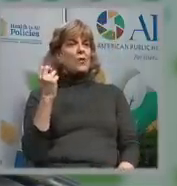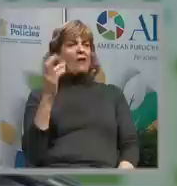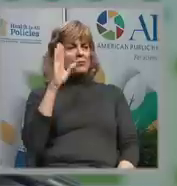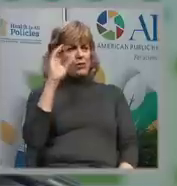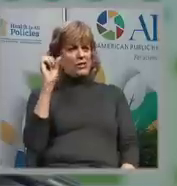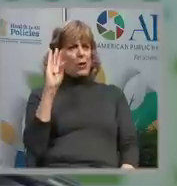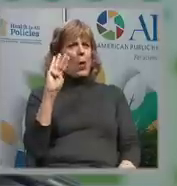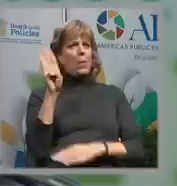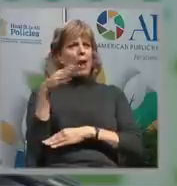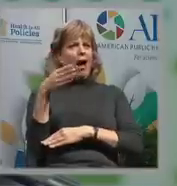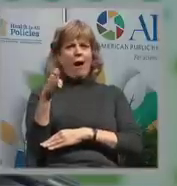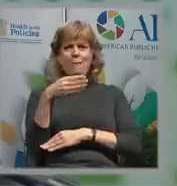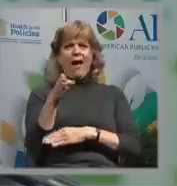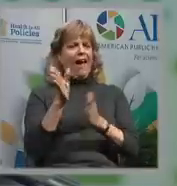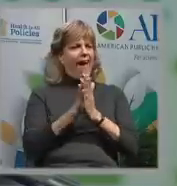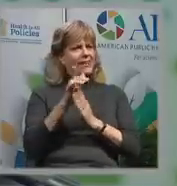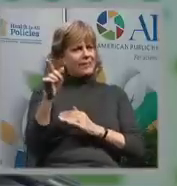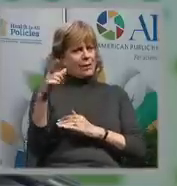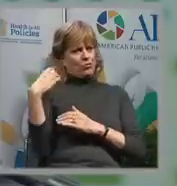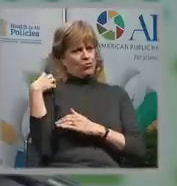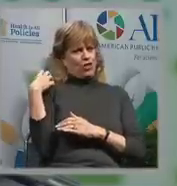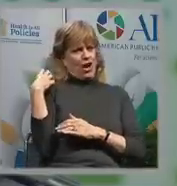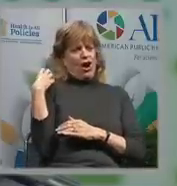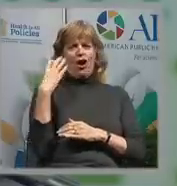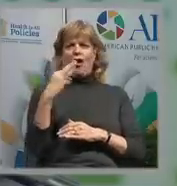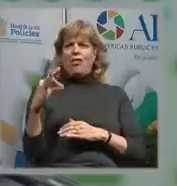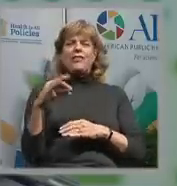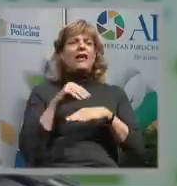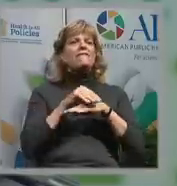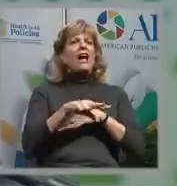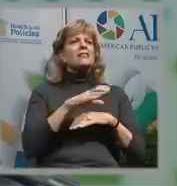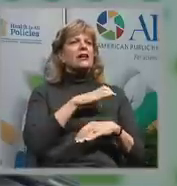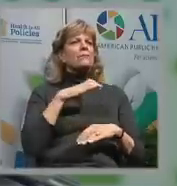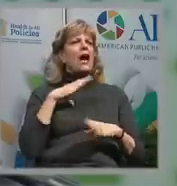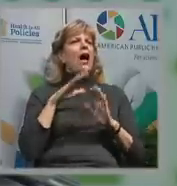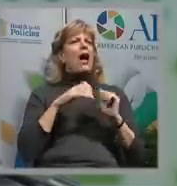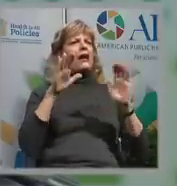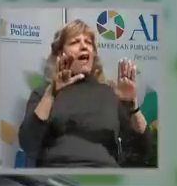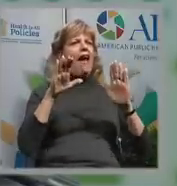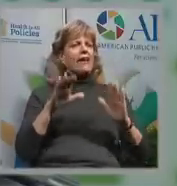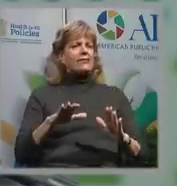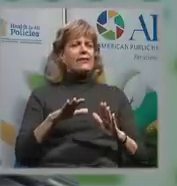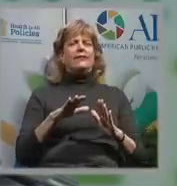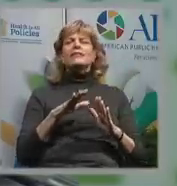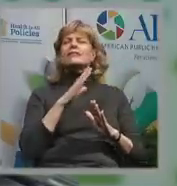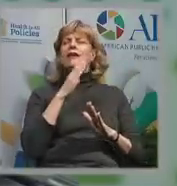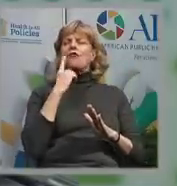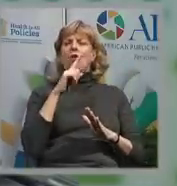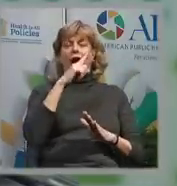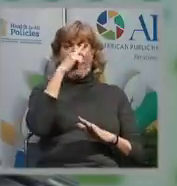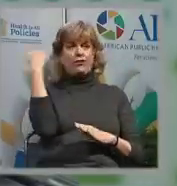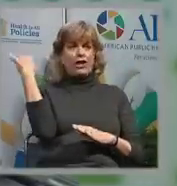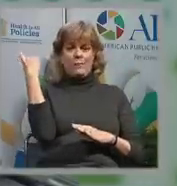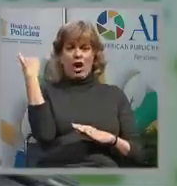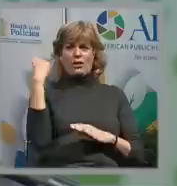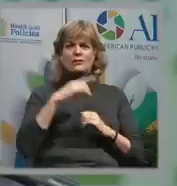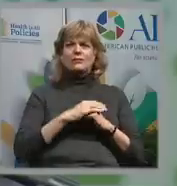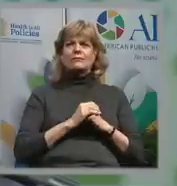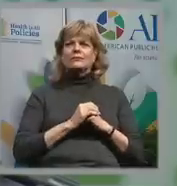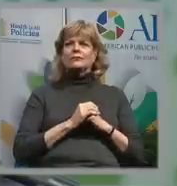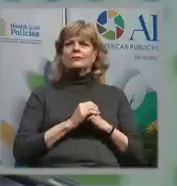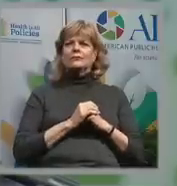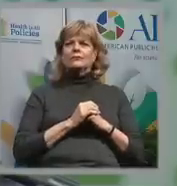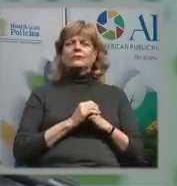Obama asked Dr. Hrabowski to chair the Advisory Commission on Education Excellence for African Americans. On a side